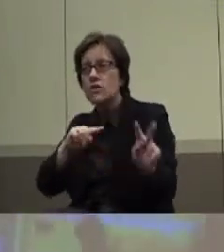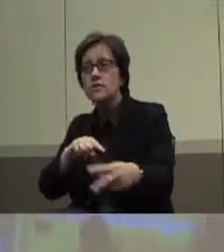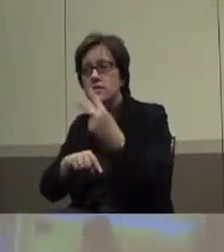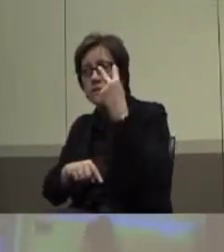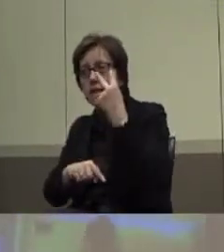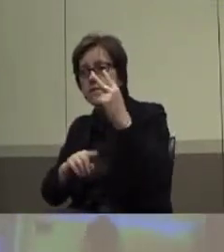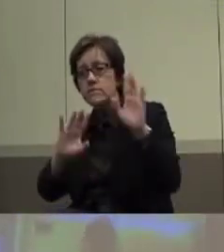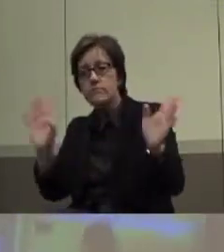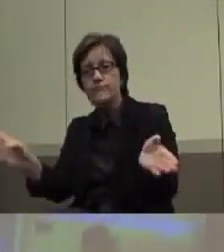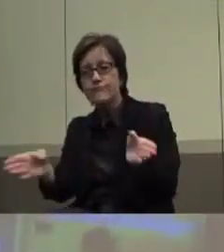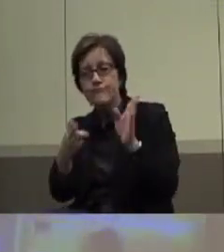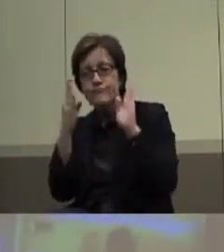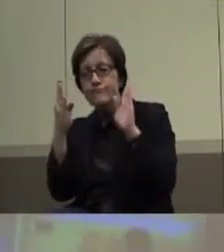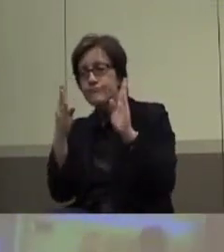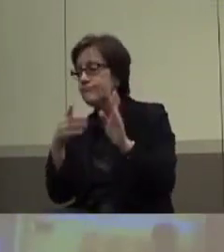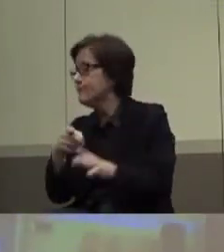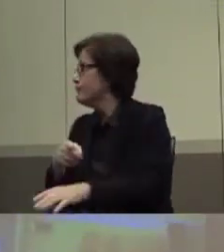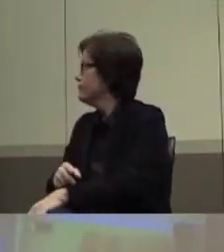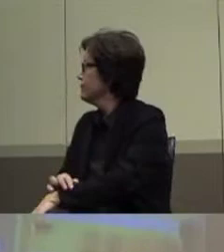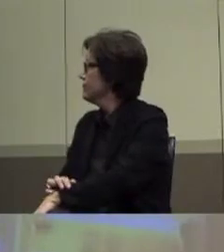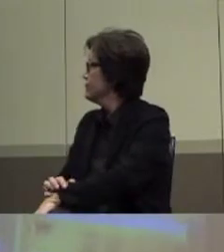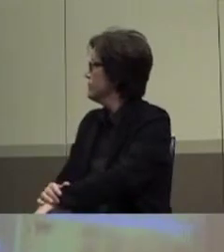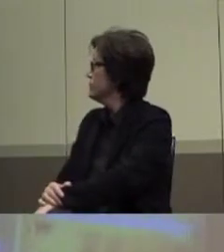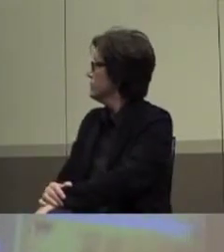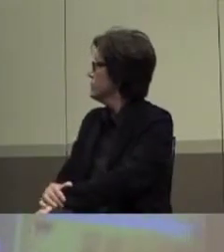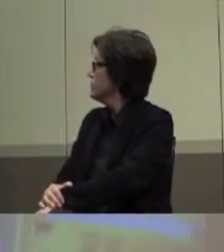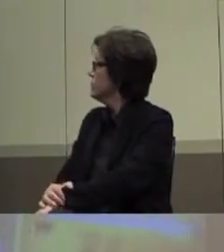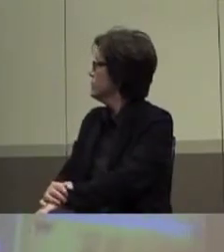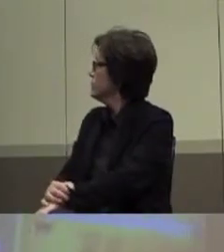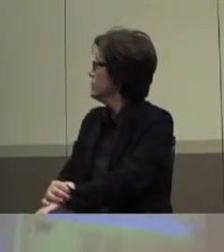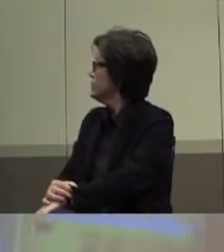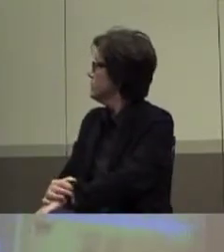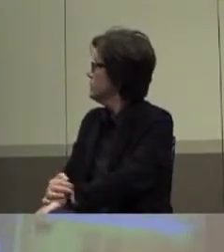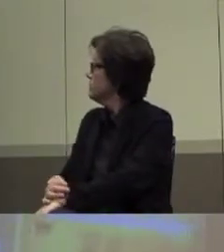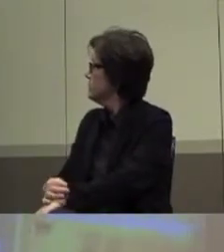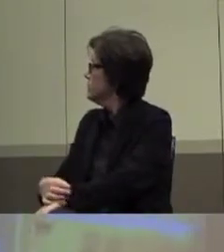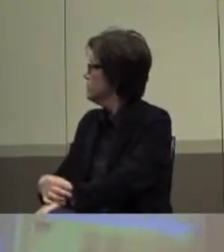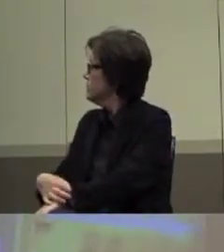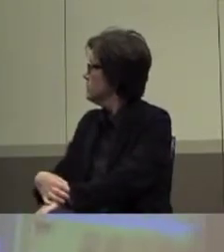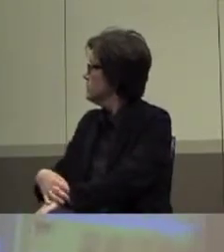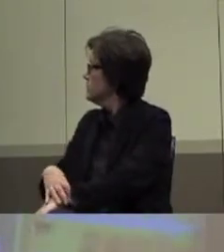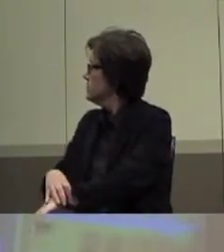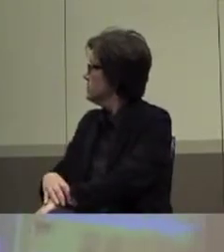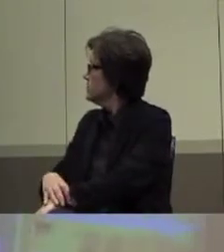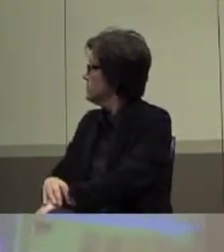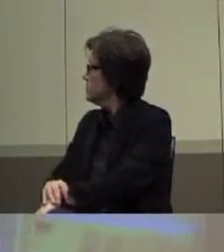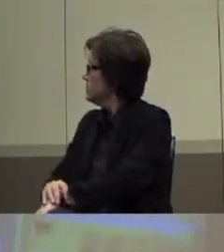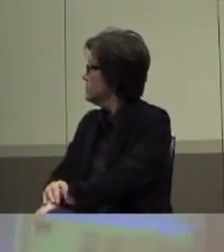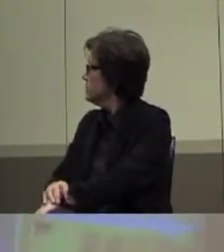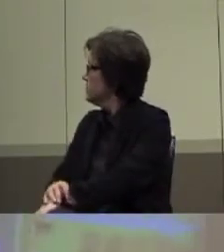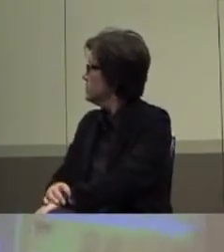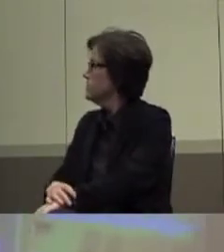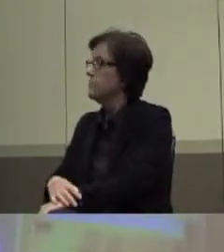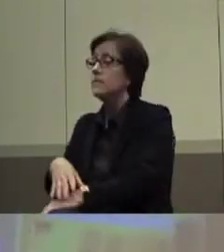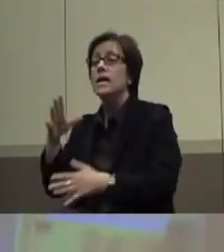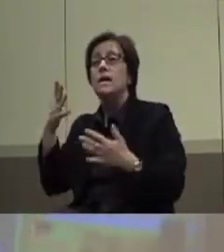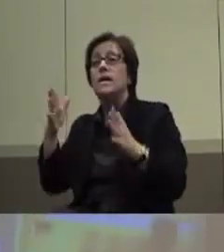6. 5, 6. 6 there. 6 right here, and 6 right here.